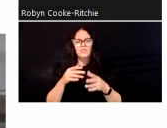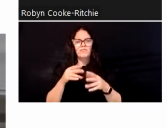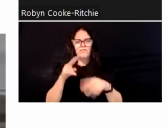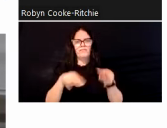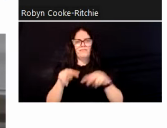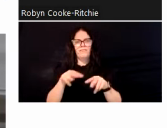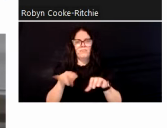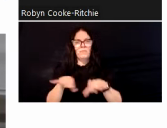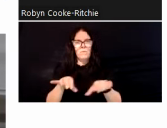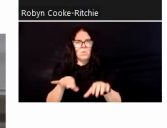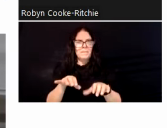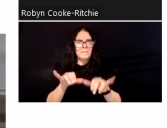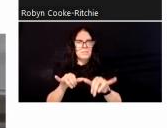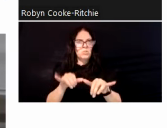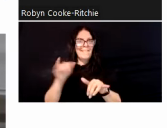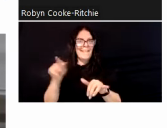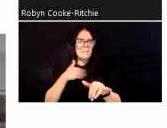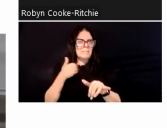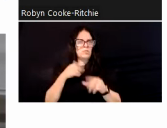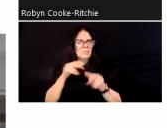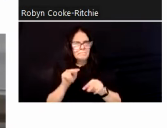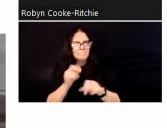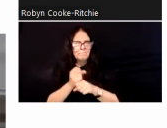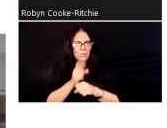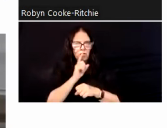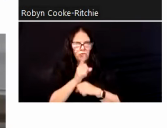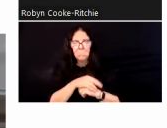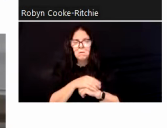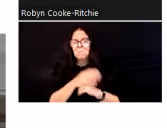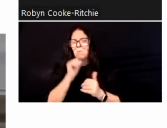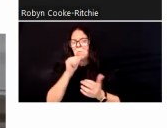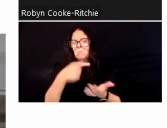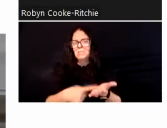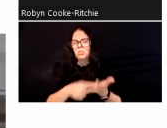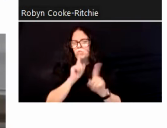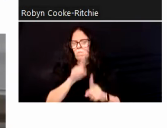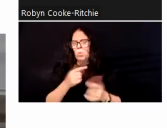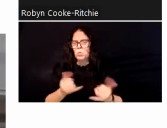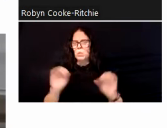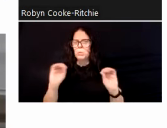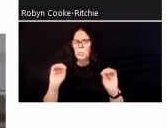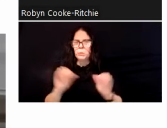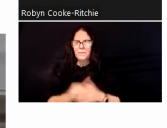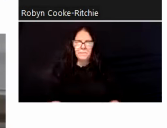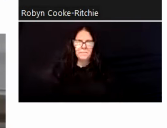ministry holds us accountable for. But we won't really be talking about reports today. I